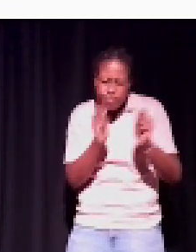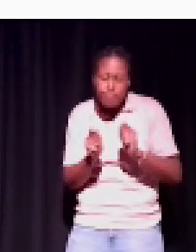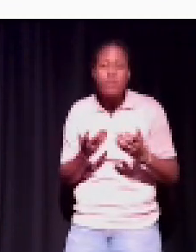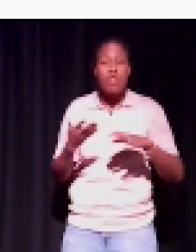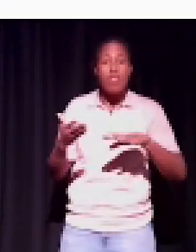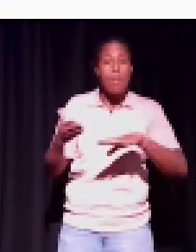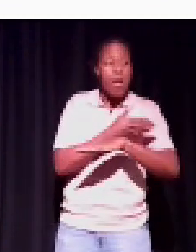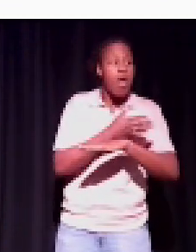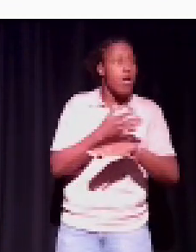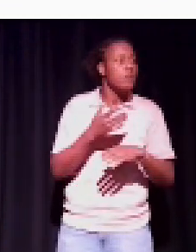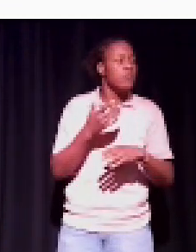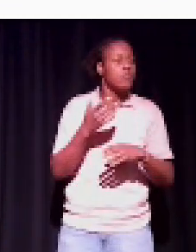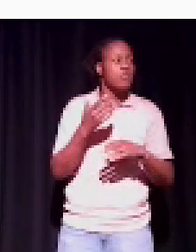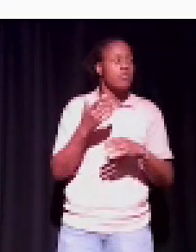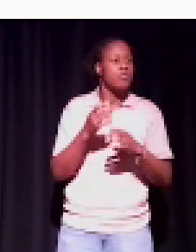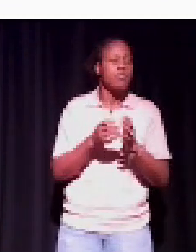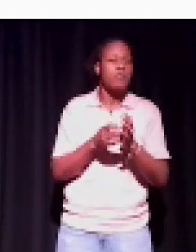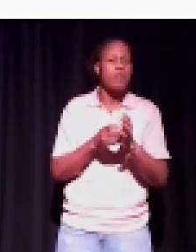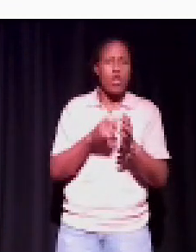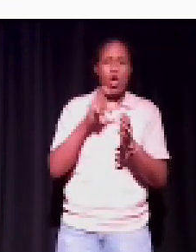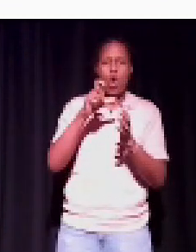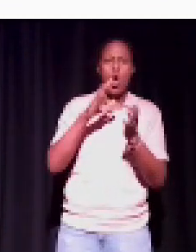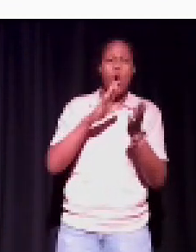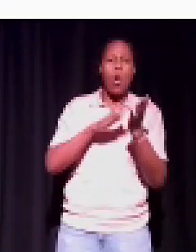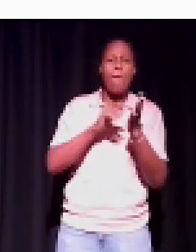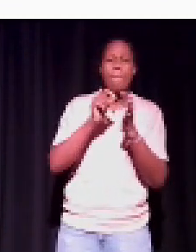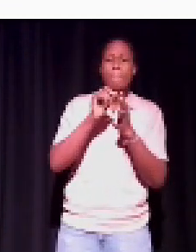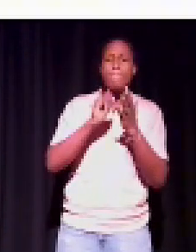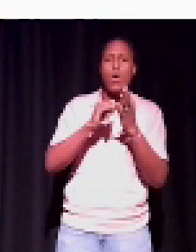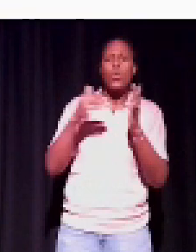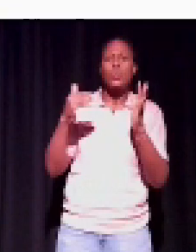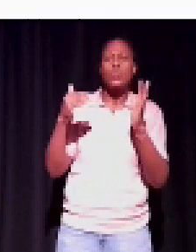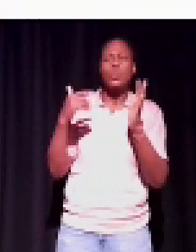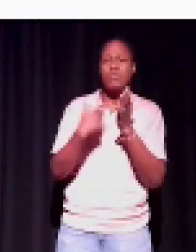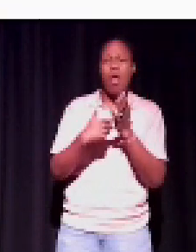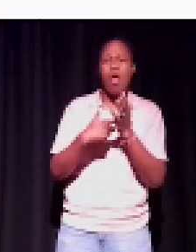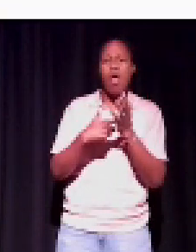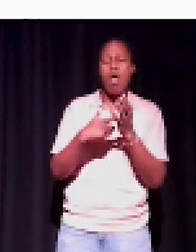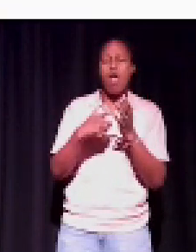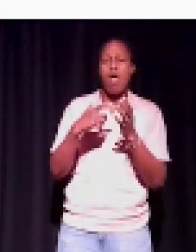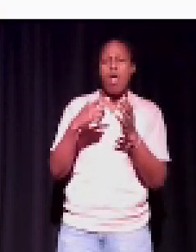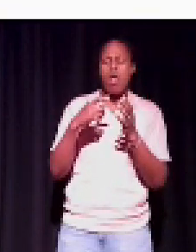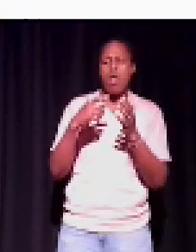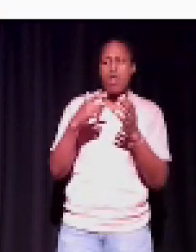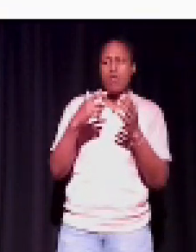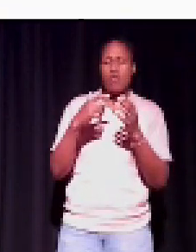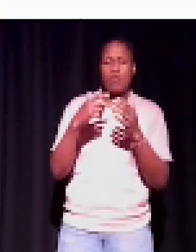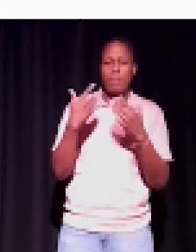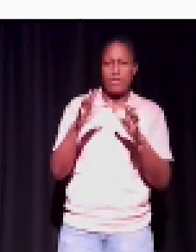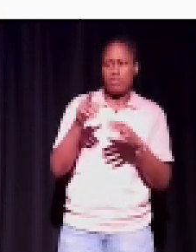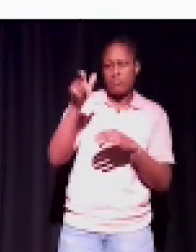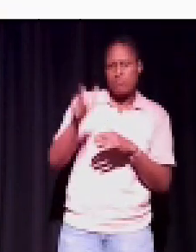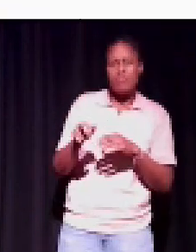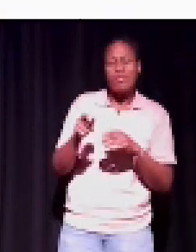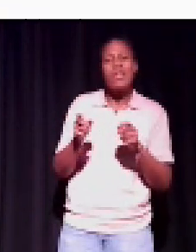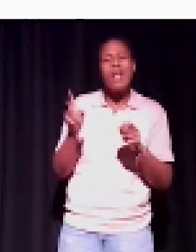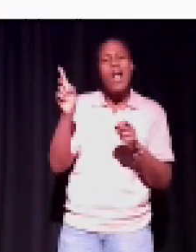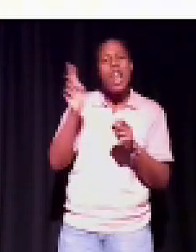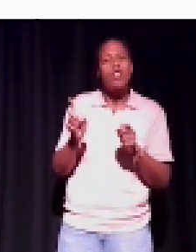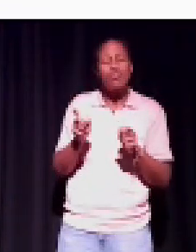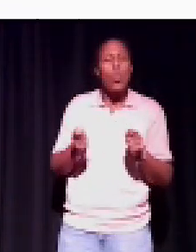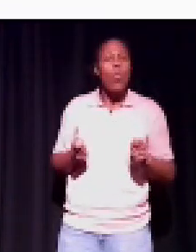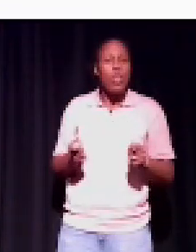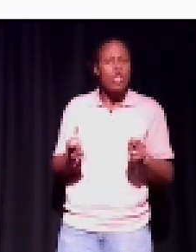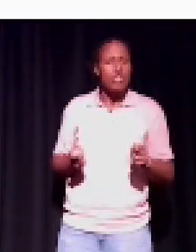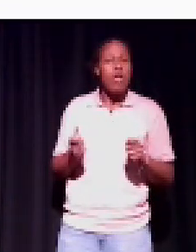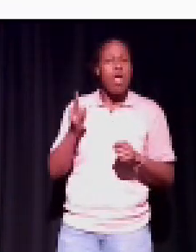buy composers for exactly that purpose because we had a wheelchair user, an electric wheelchair user. We thought it'd be the perfect thing for them. I